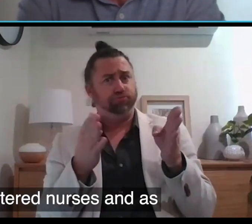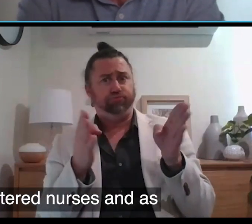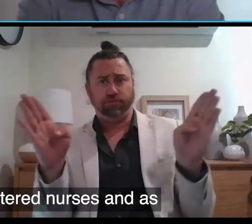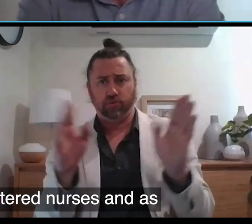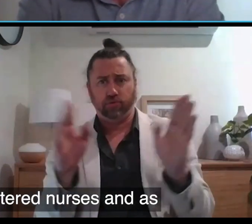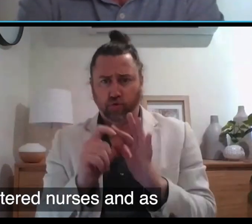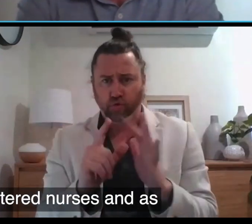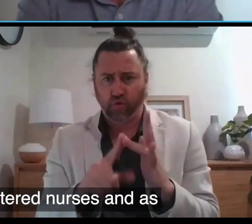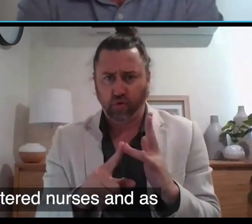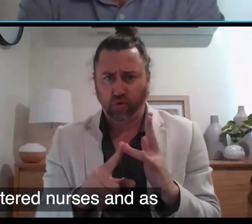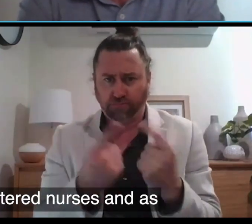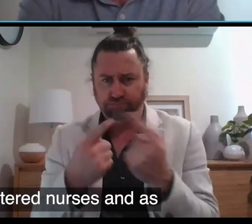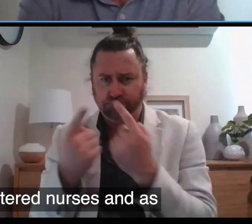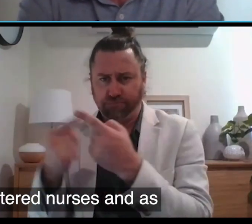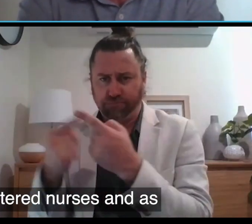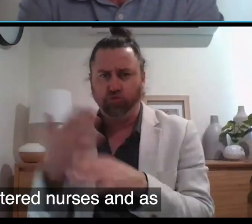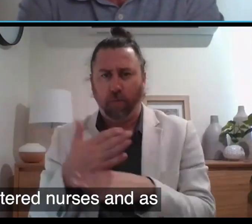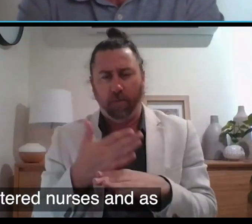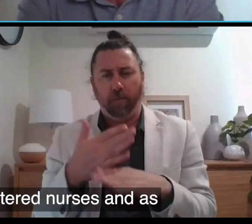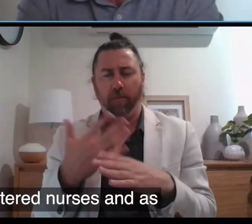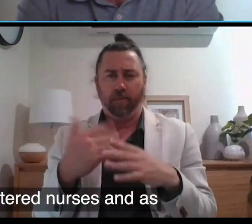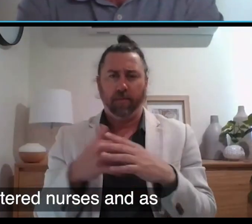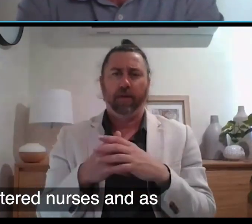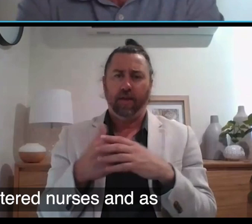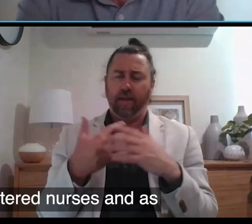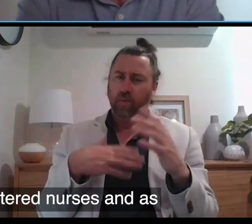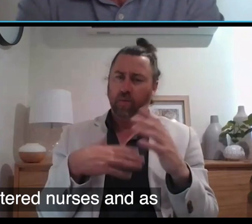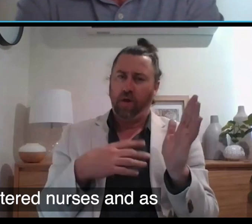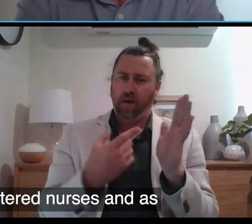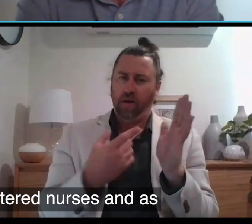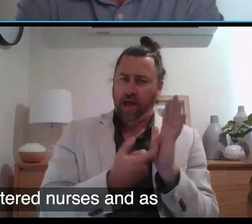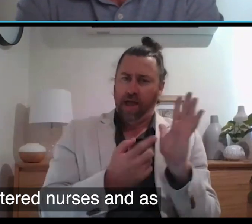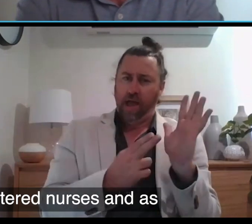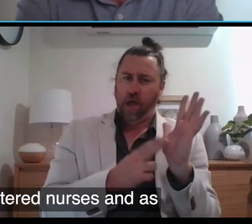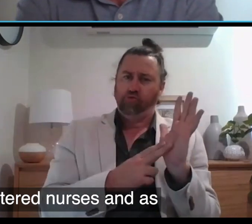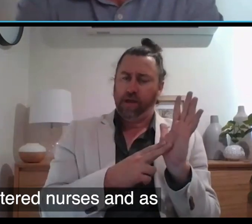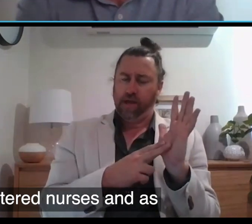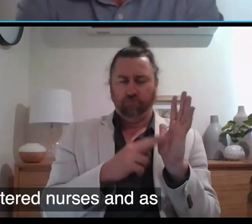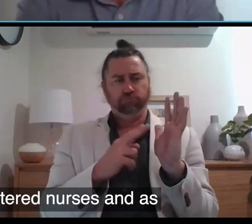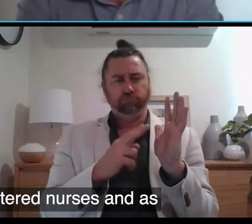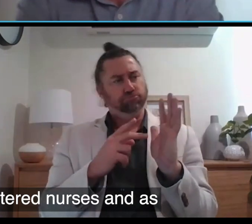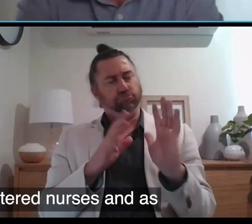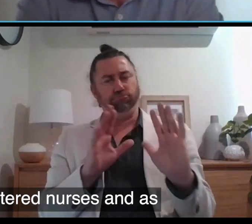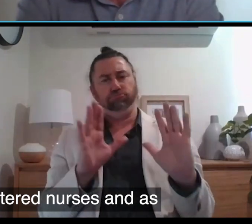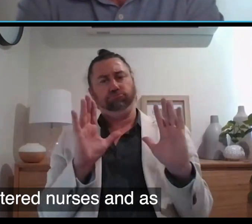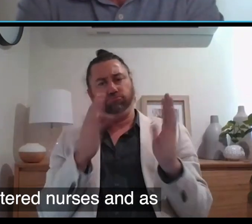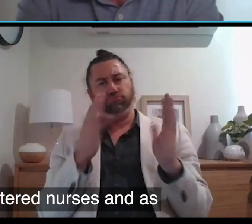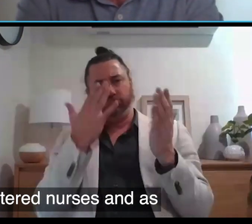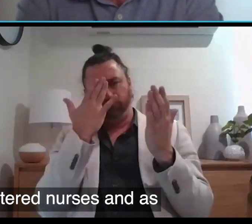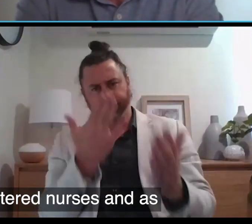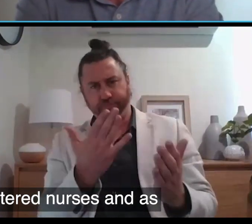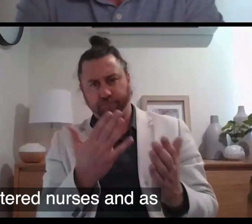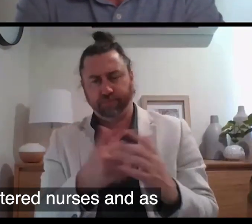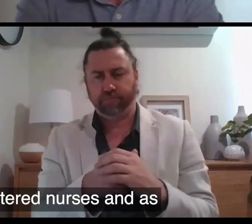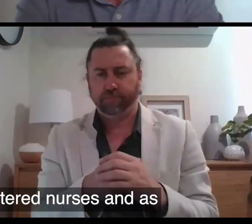nurses operate under the direction of registered nurses. I think that it makes